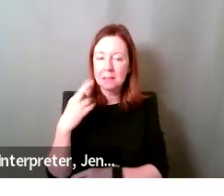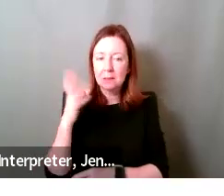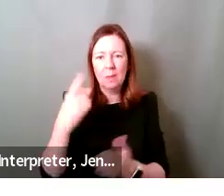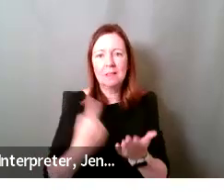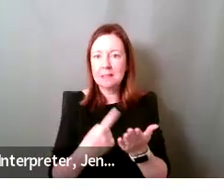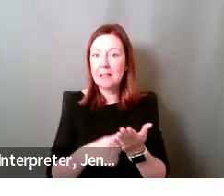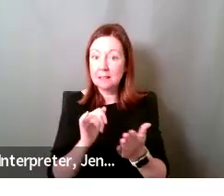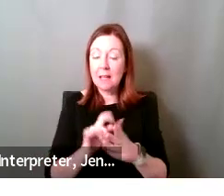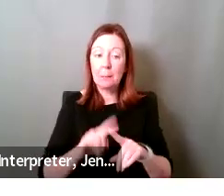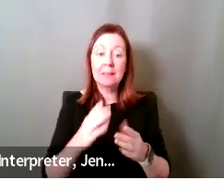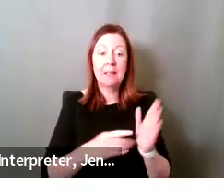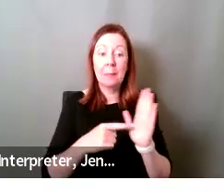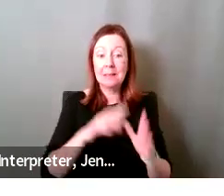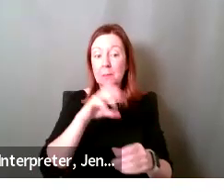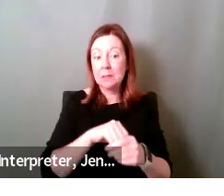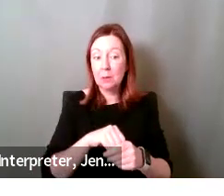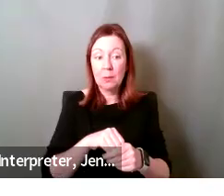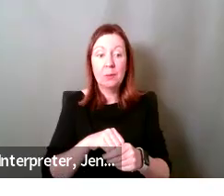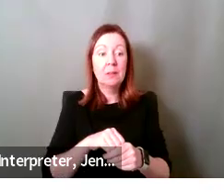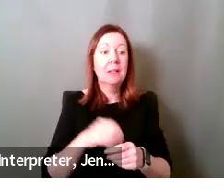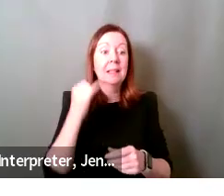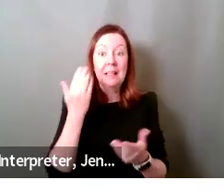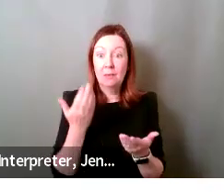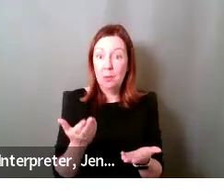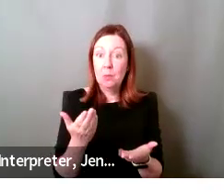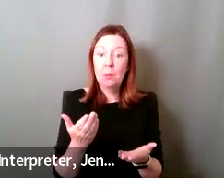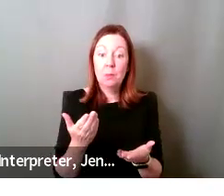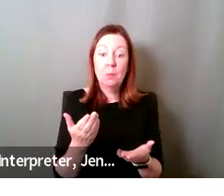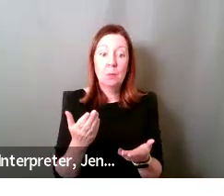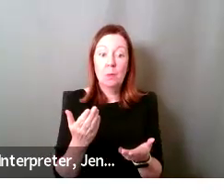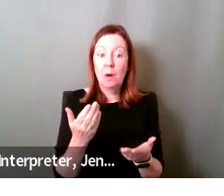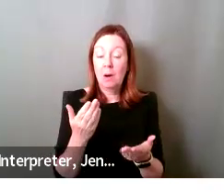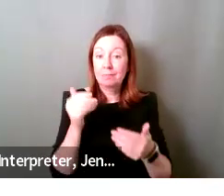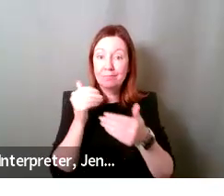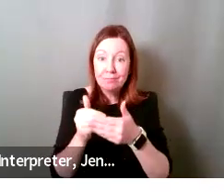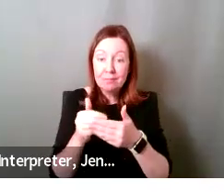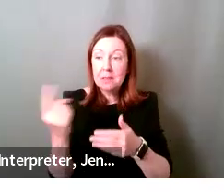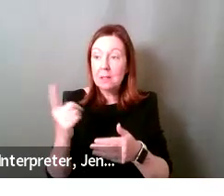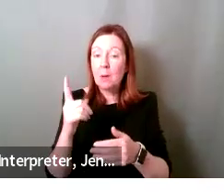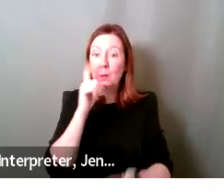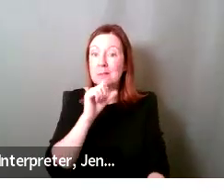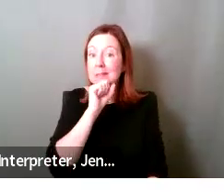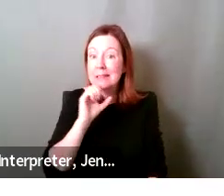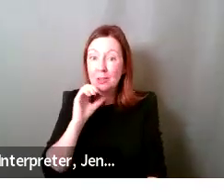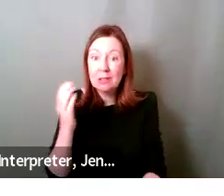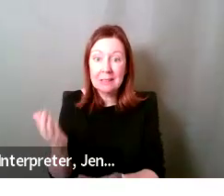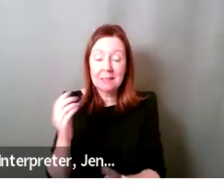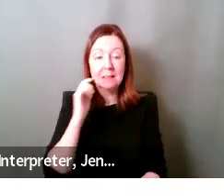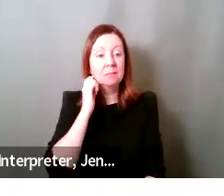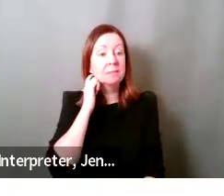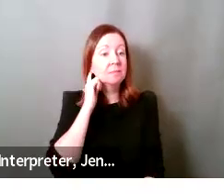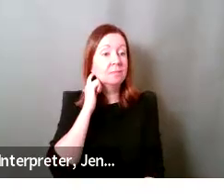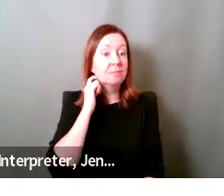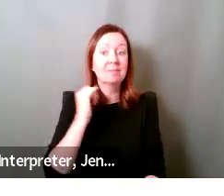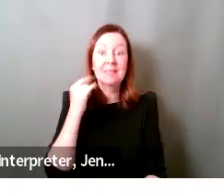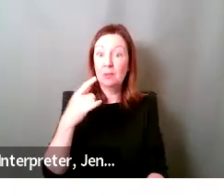momentarily. But some examples include if you are going to be around a elderly family member, for example, and